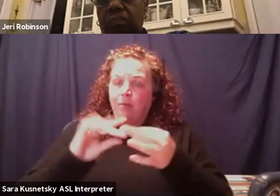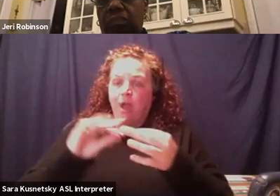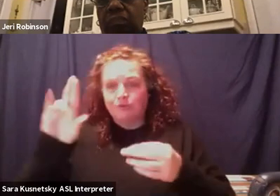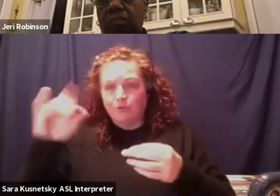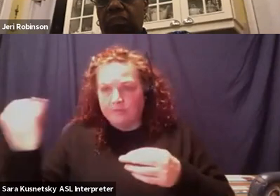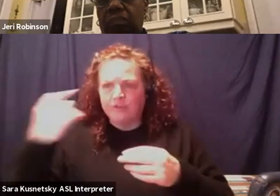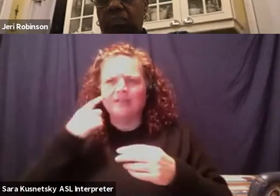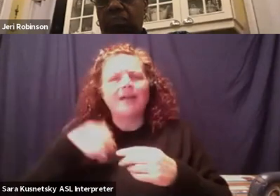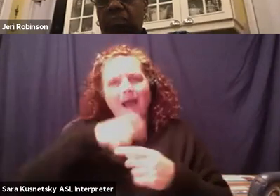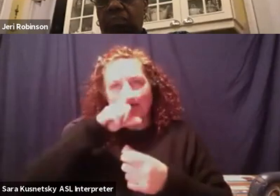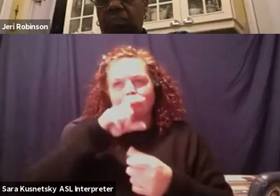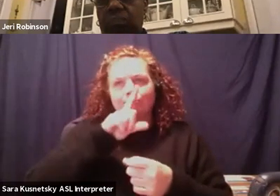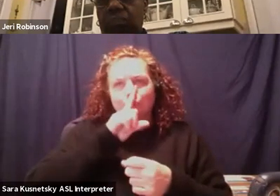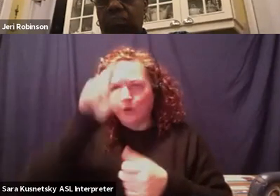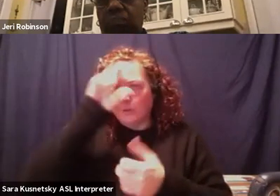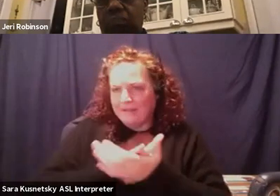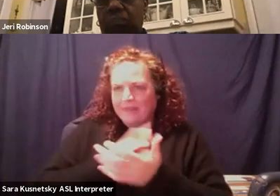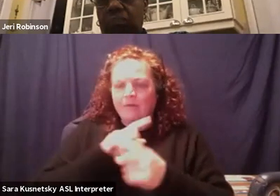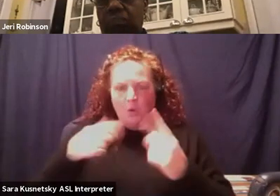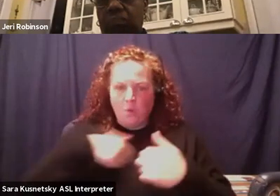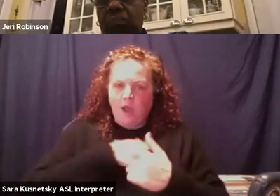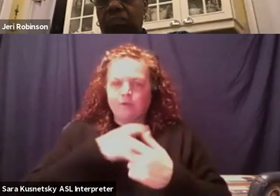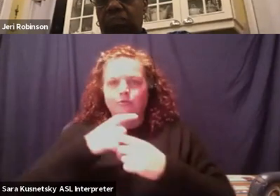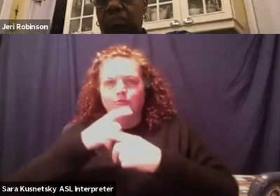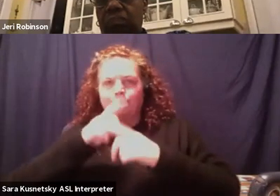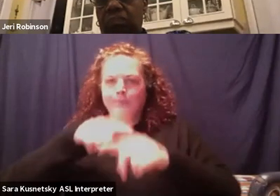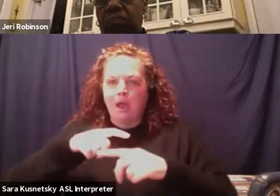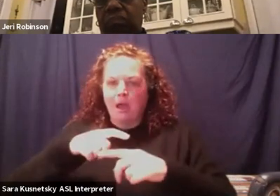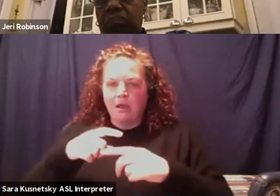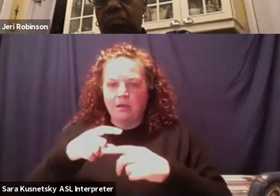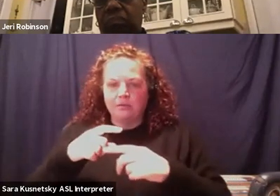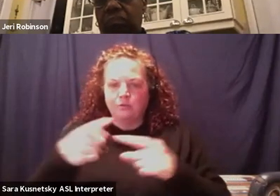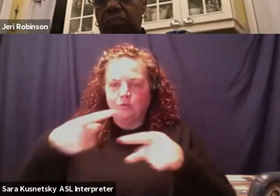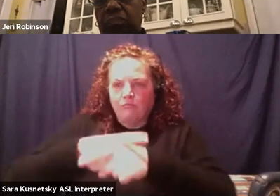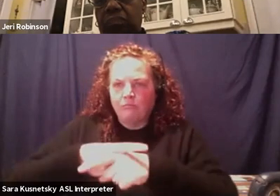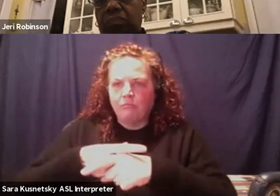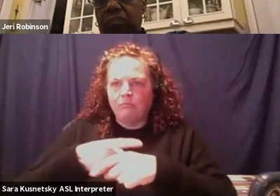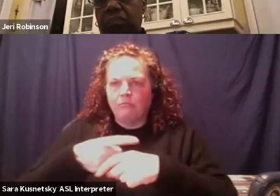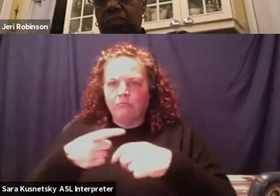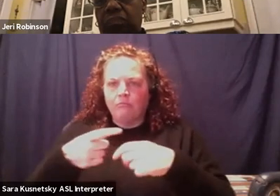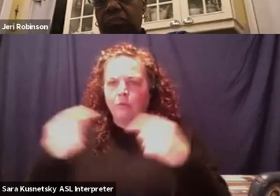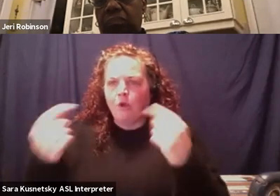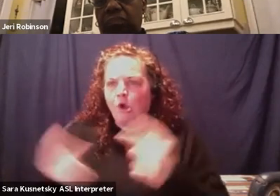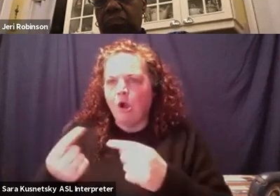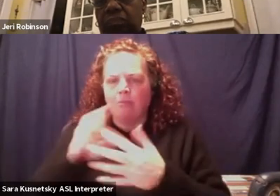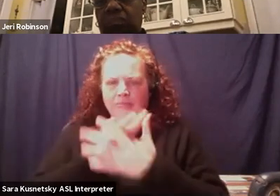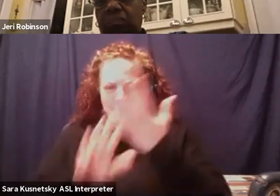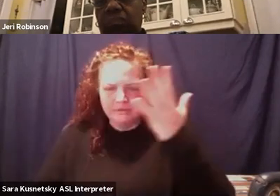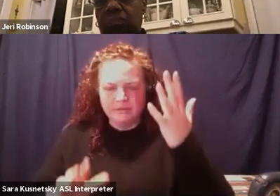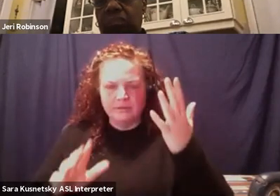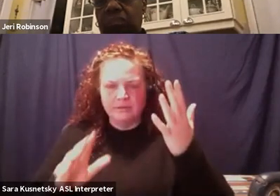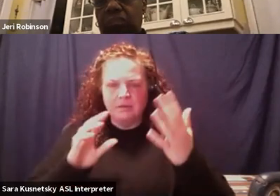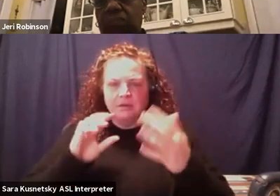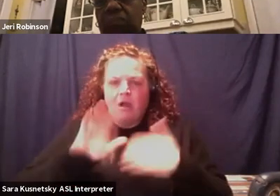relationships in community. We want to respond to conflict and harm in ways that are compassionate. RGA is on documents and flowcharts and